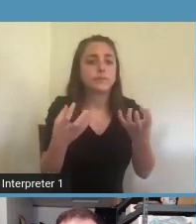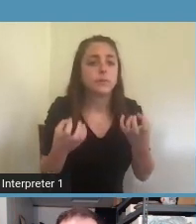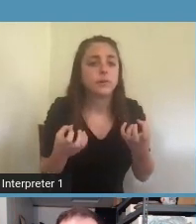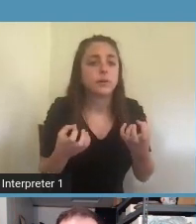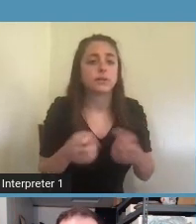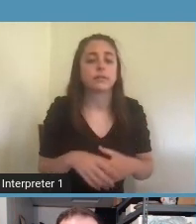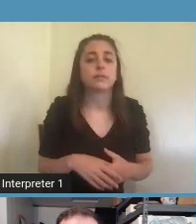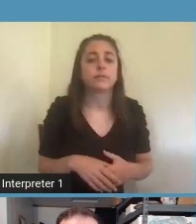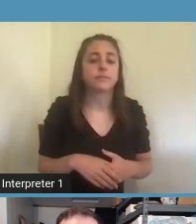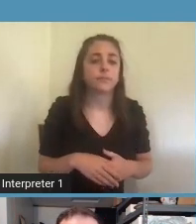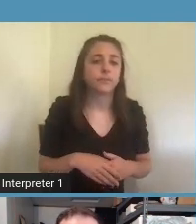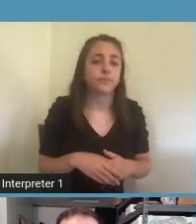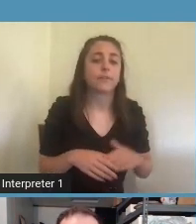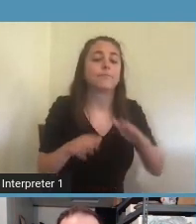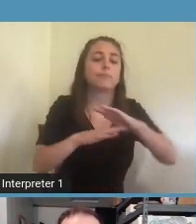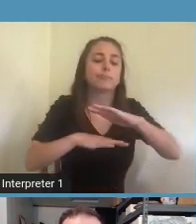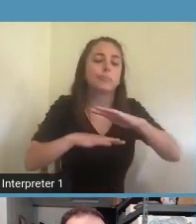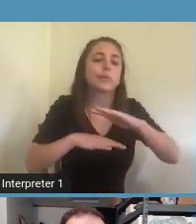production,